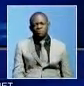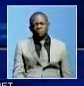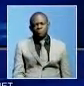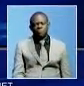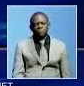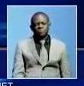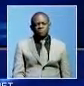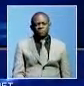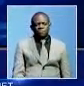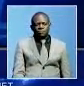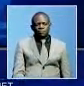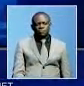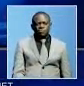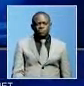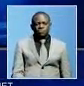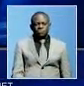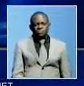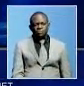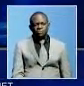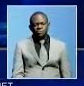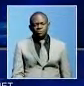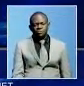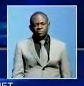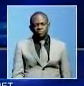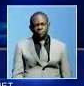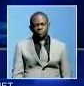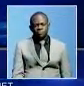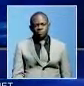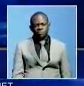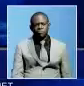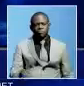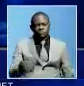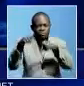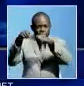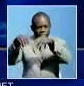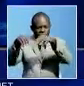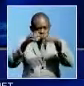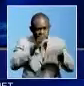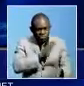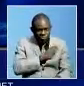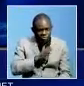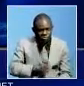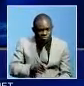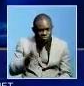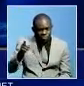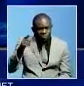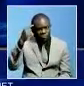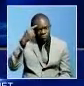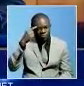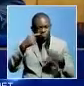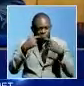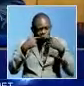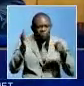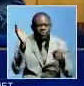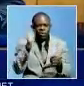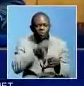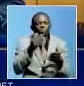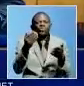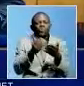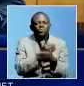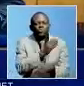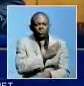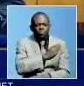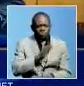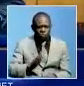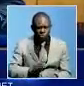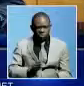Government has announced the appointment of a new board of directors for ZESCO. Energy Minister Peter Kapala announced the new ZESCO